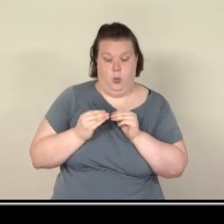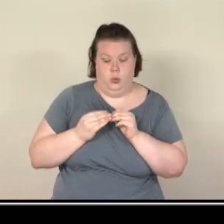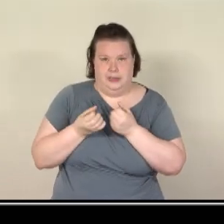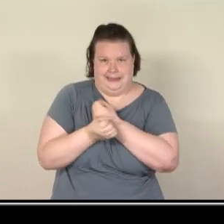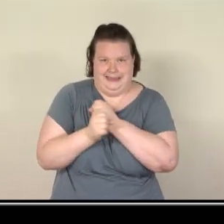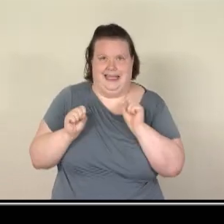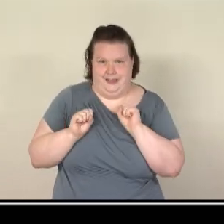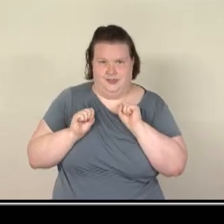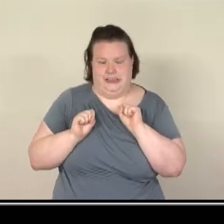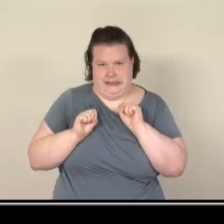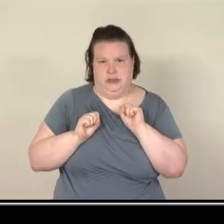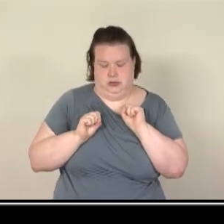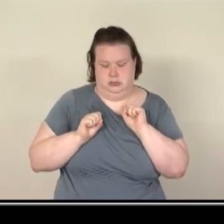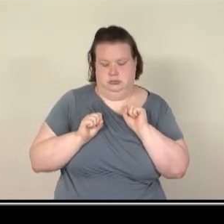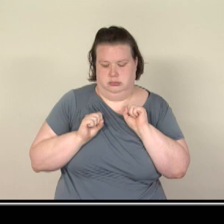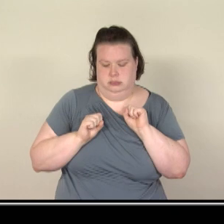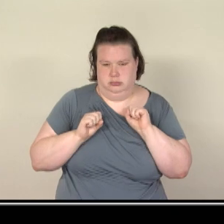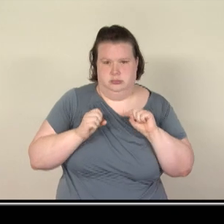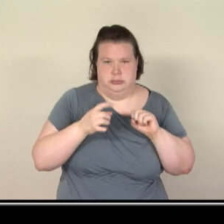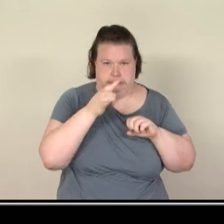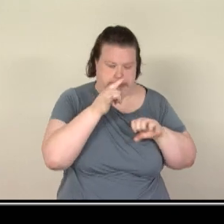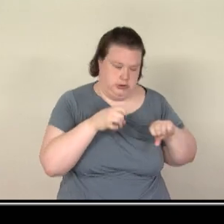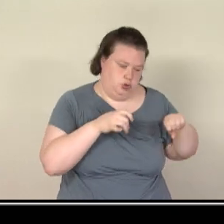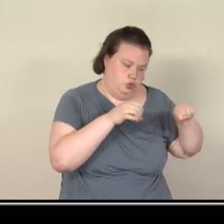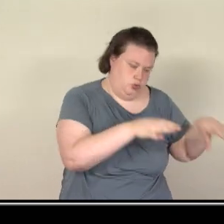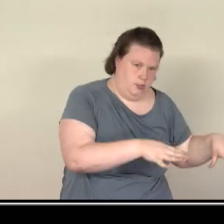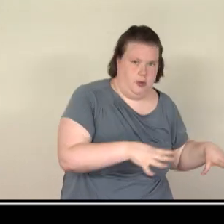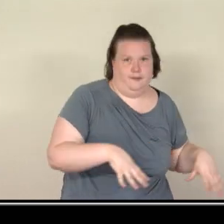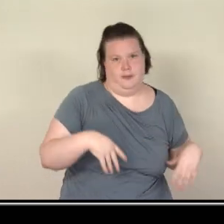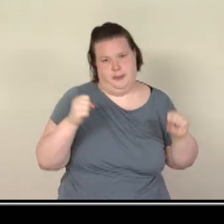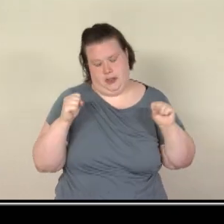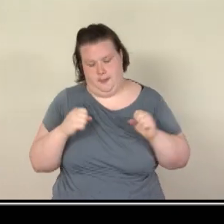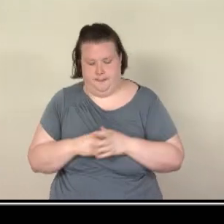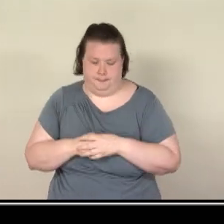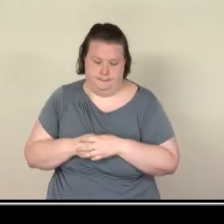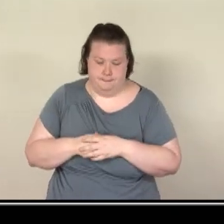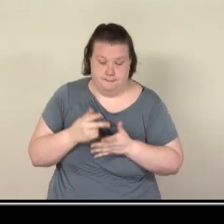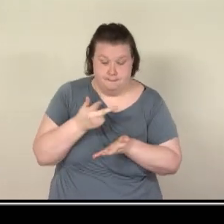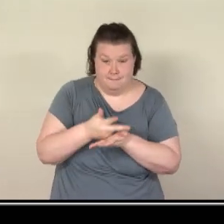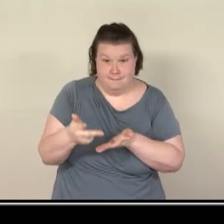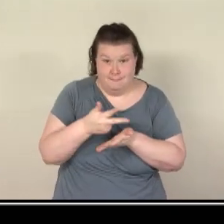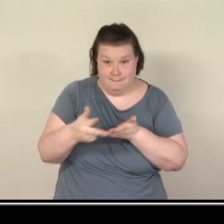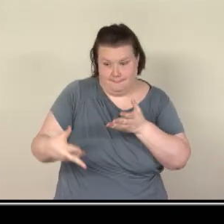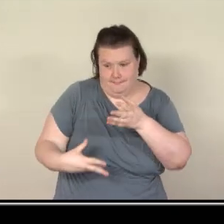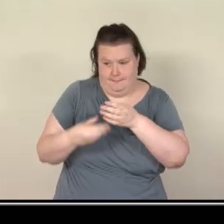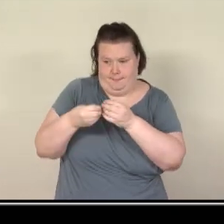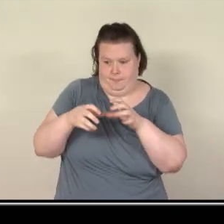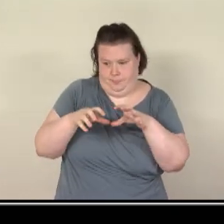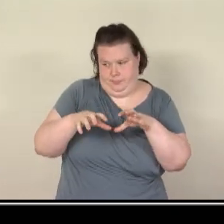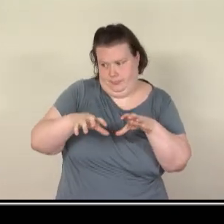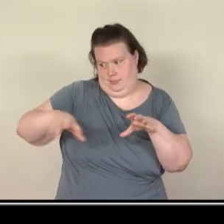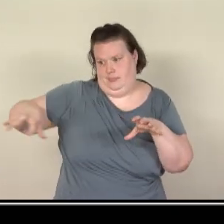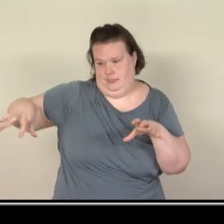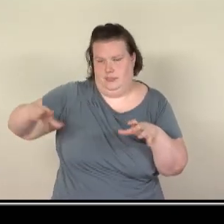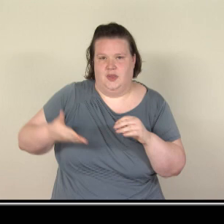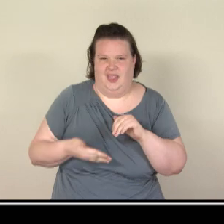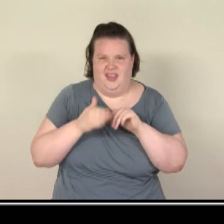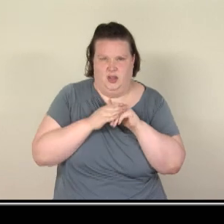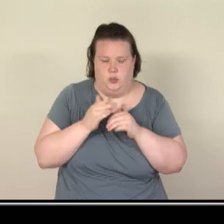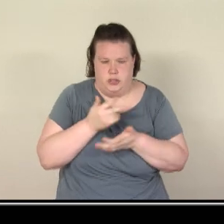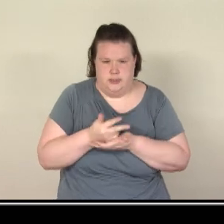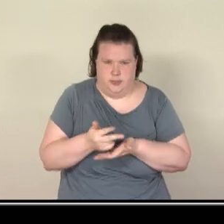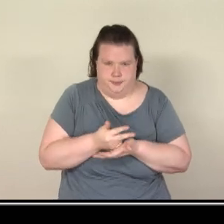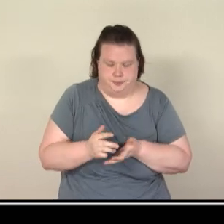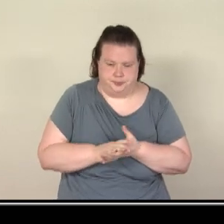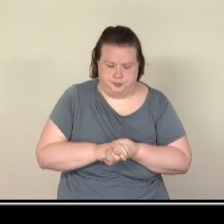for them to stack and be able to exit safely. We are expanding this parking lot a little bit as well to increase the parking count.